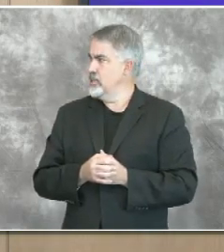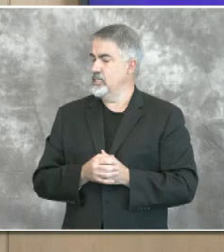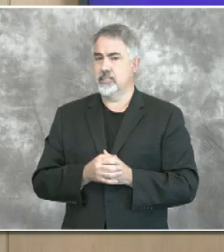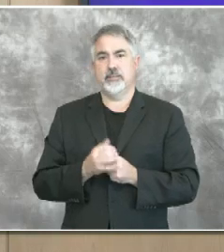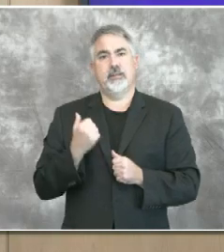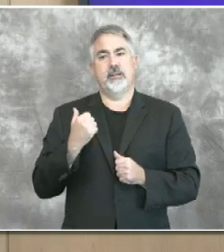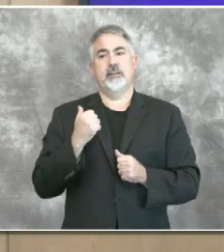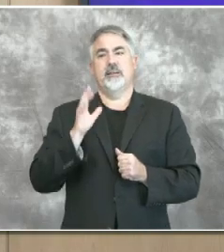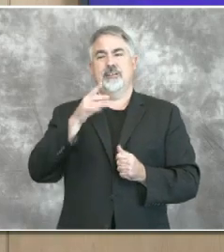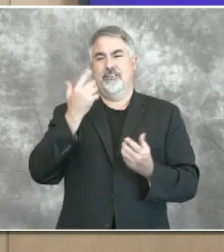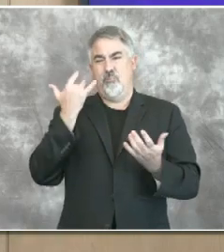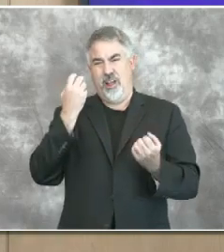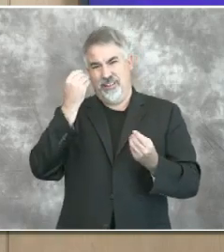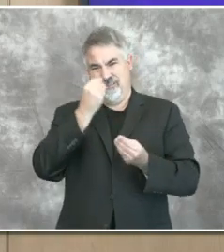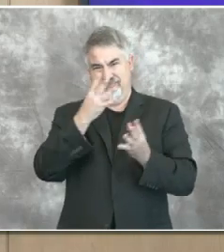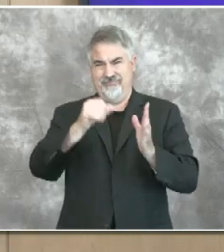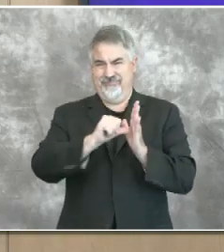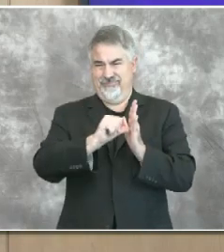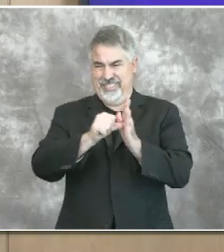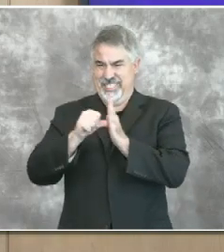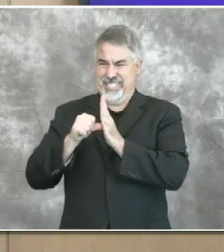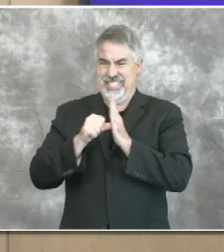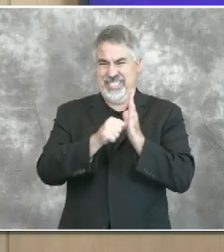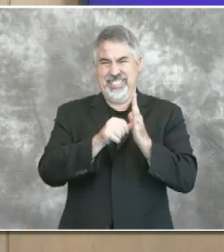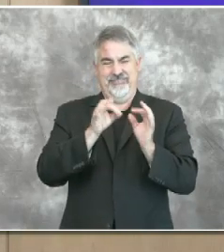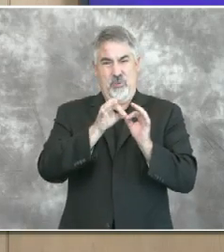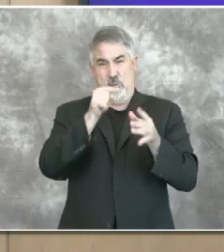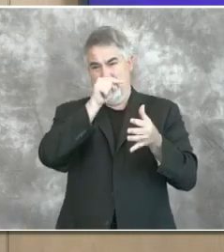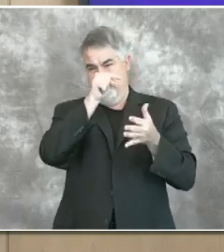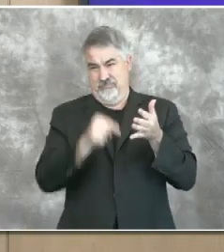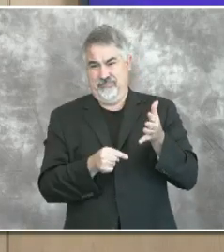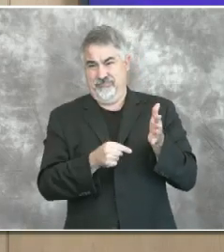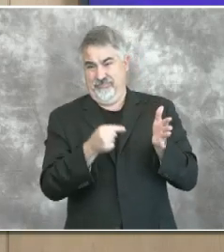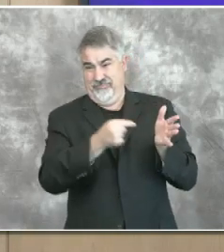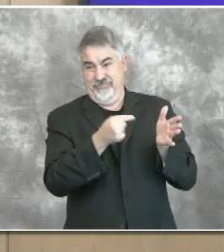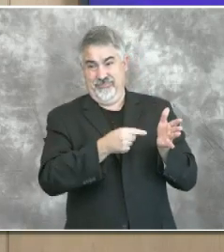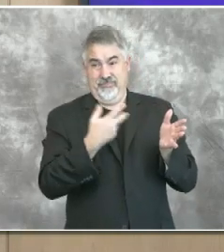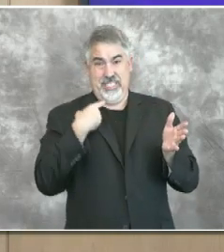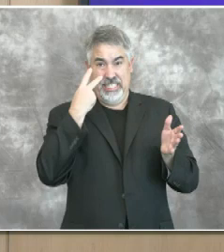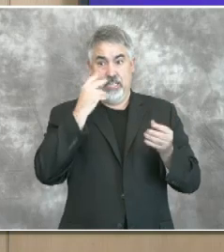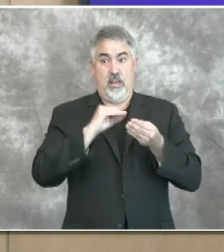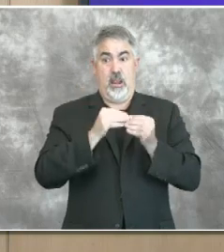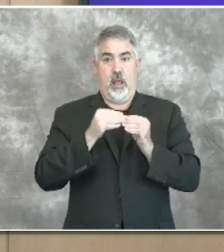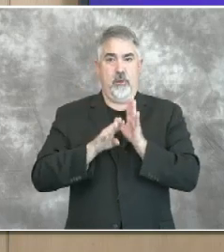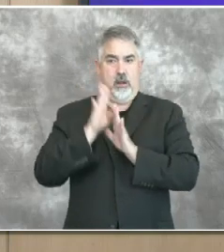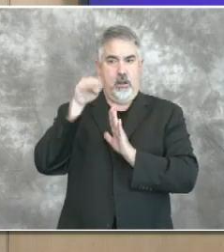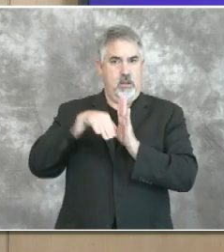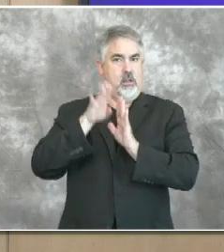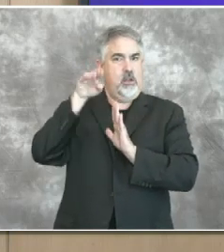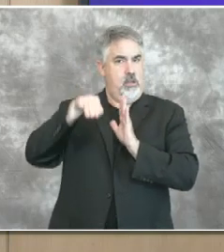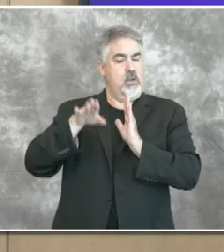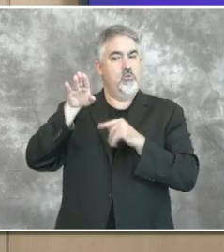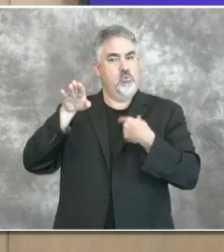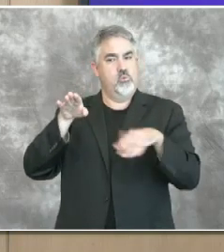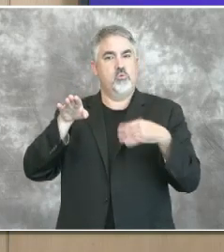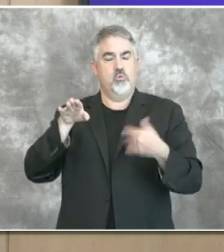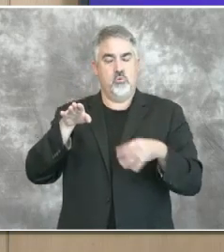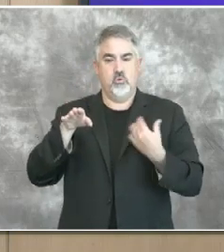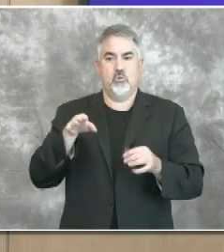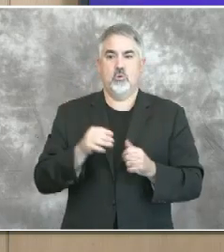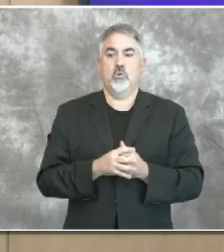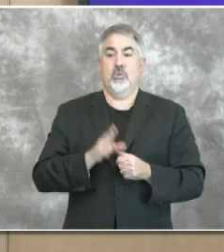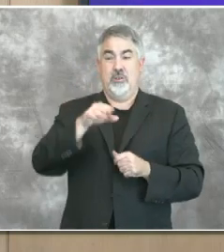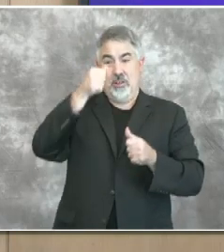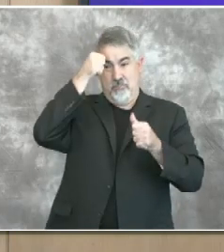previous days, is that we are going to see fluctuations in the numbers. We're going to see ups and downs, and the daily numbers do not tell us a tremendous